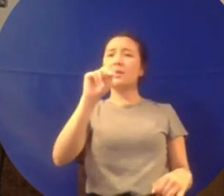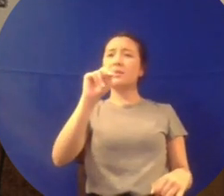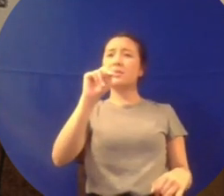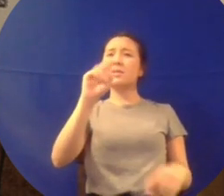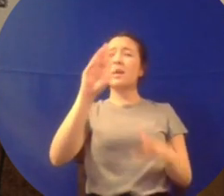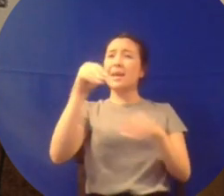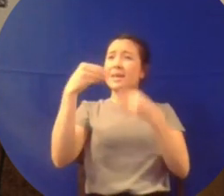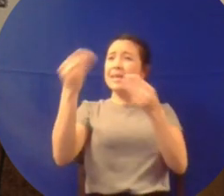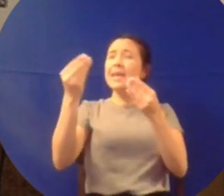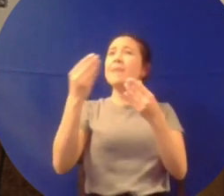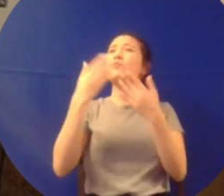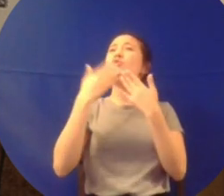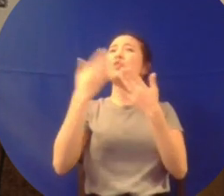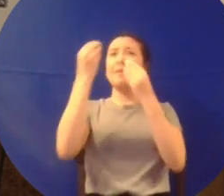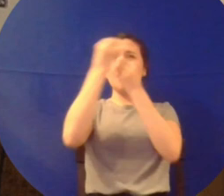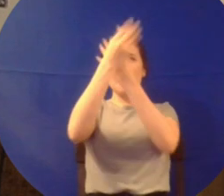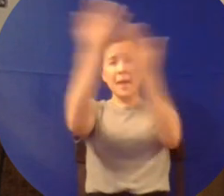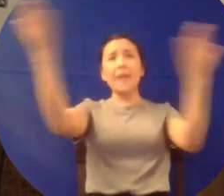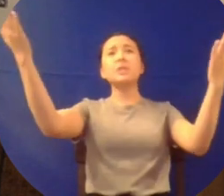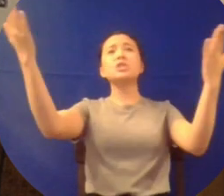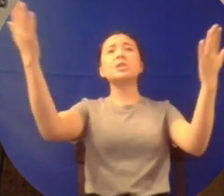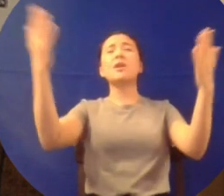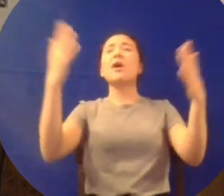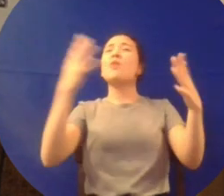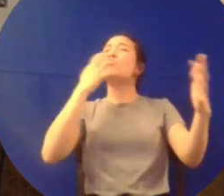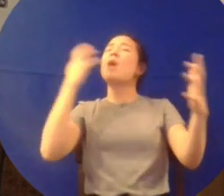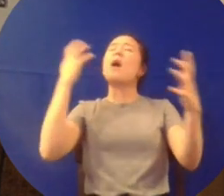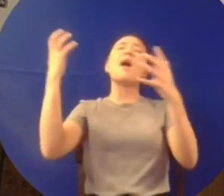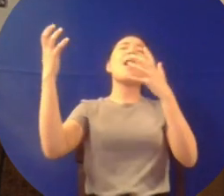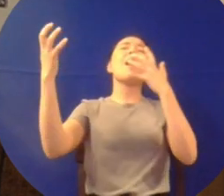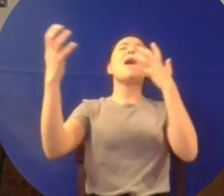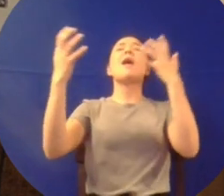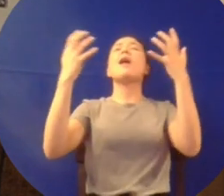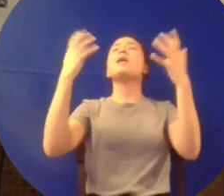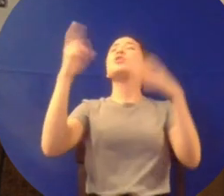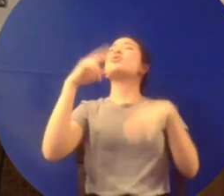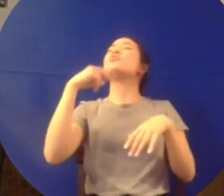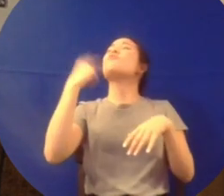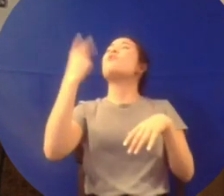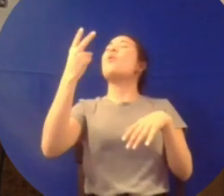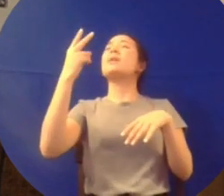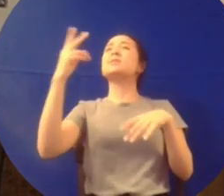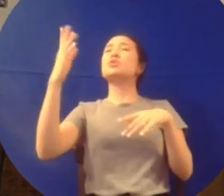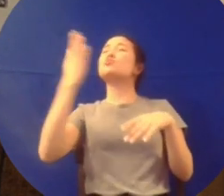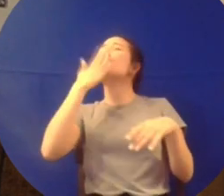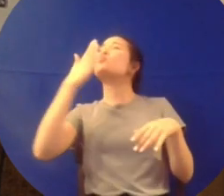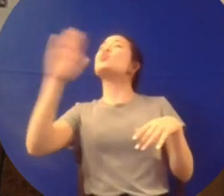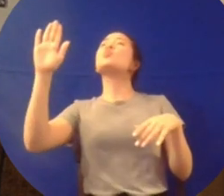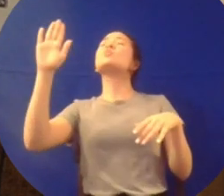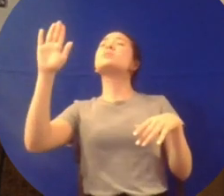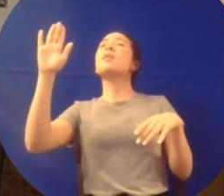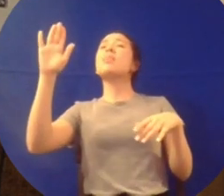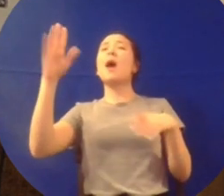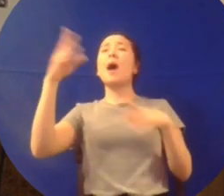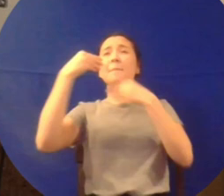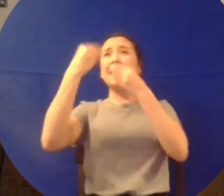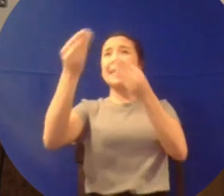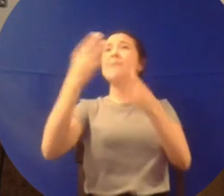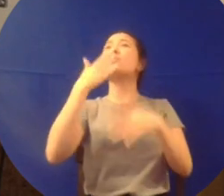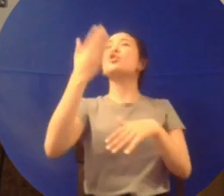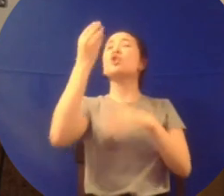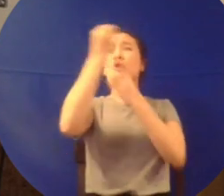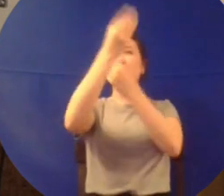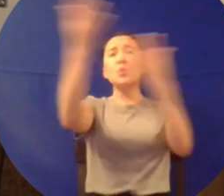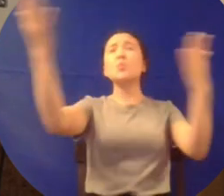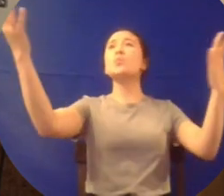tidings. Cry out at the top of your voice, Jerusalem, herald of good news.